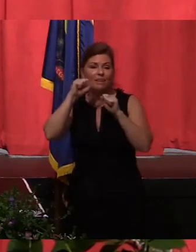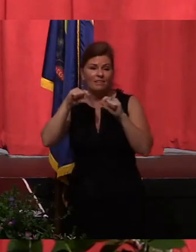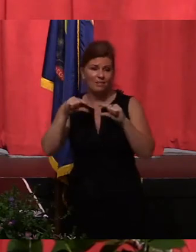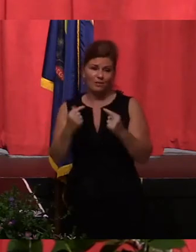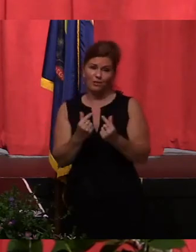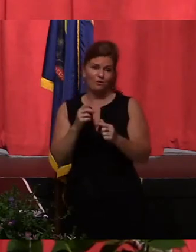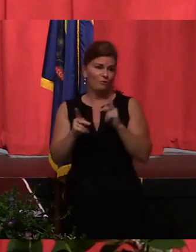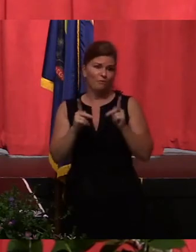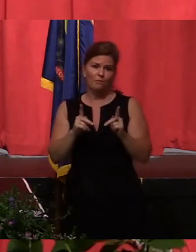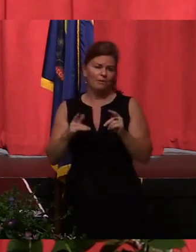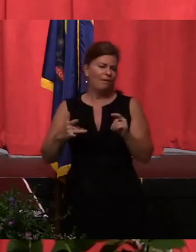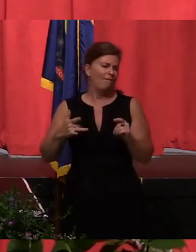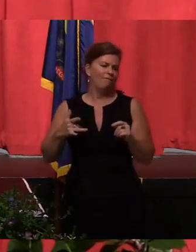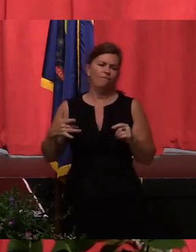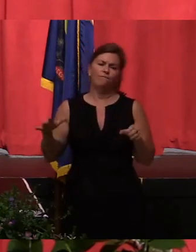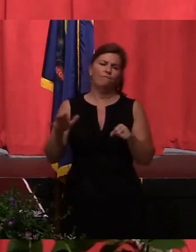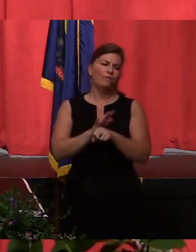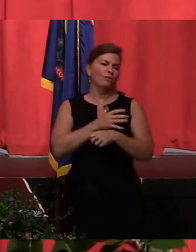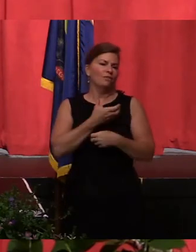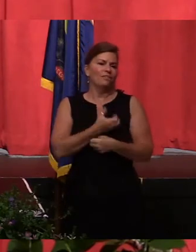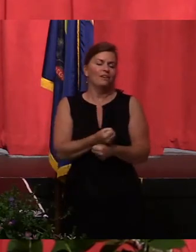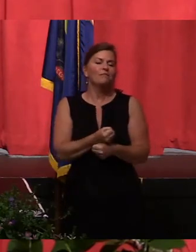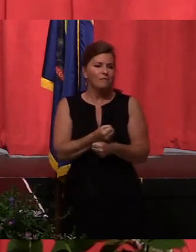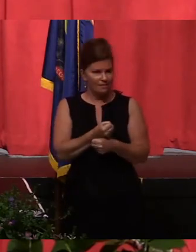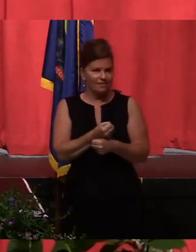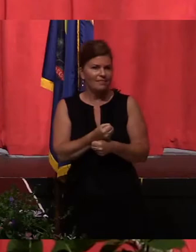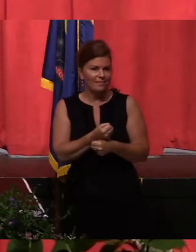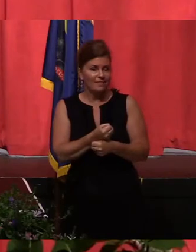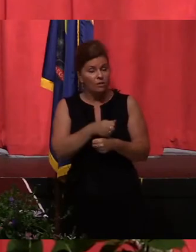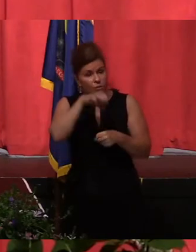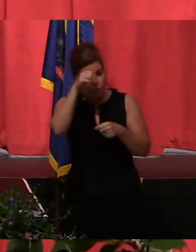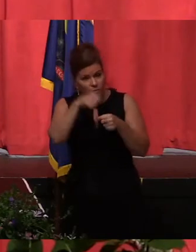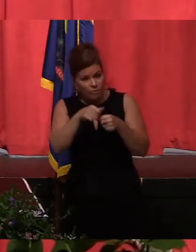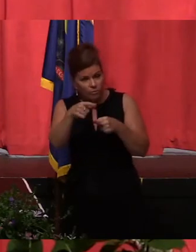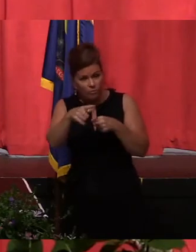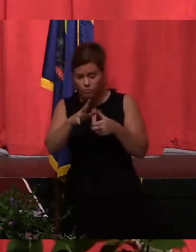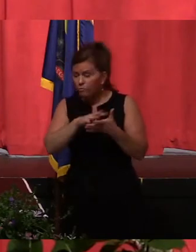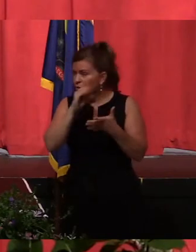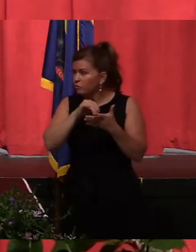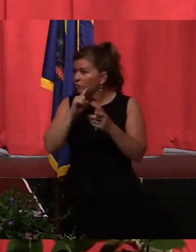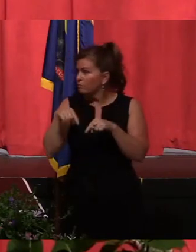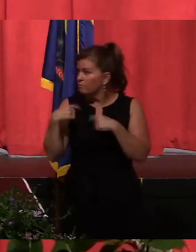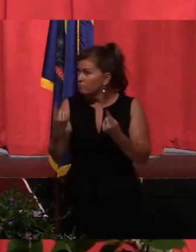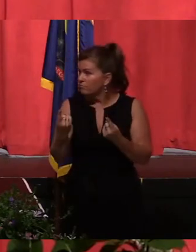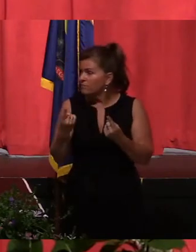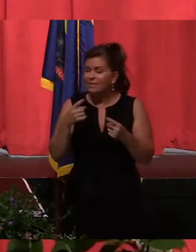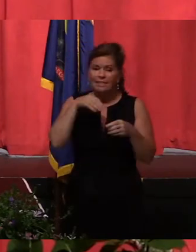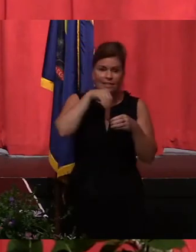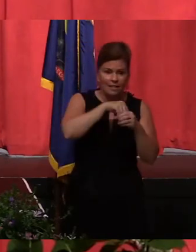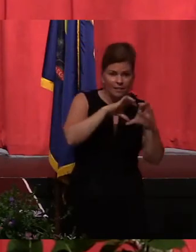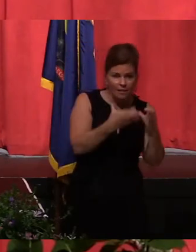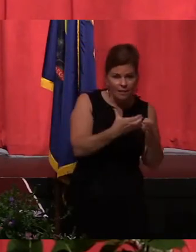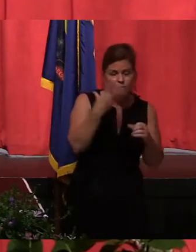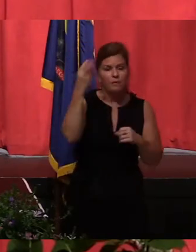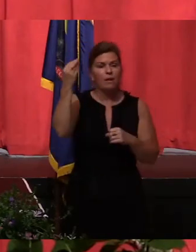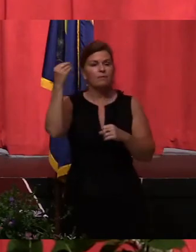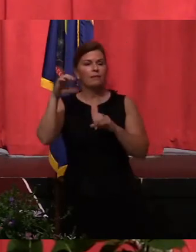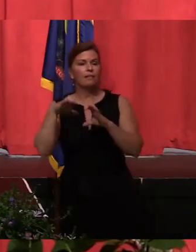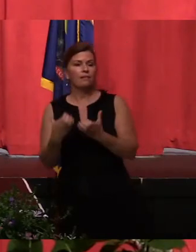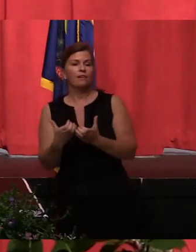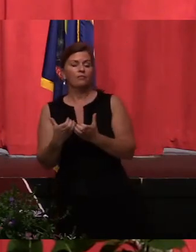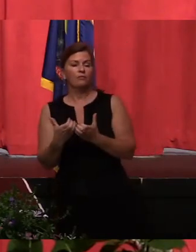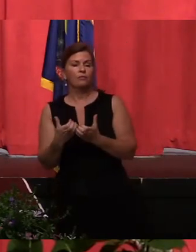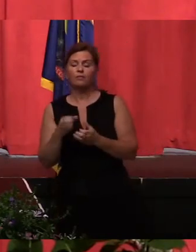difference. Remember what you've learned during the last several years, both in and out of the classroom. U-32 in the